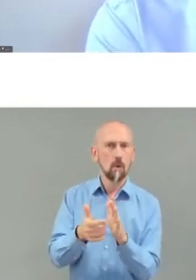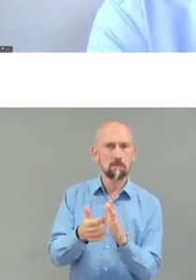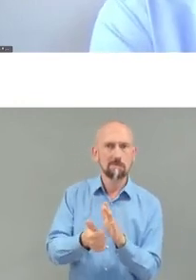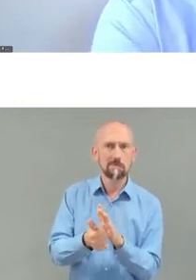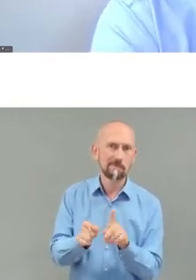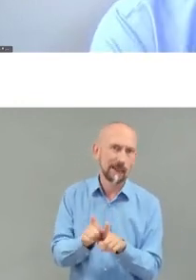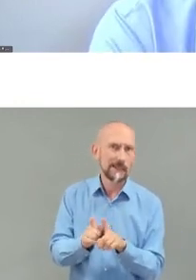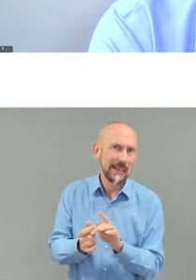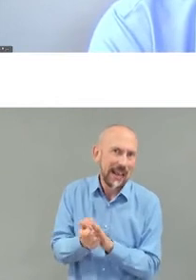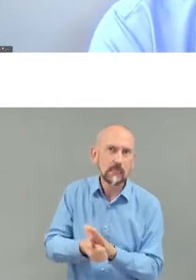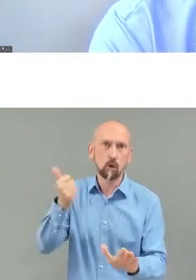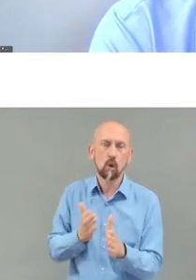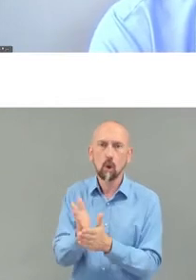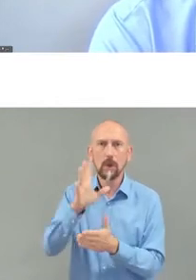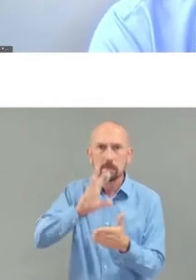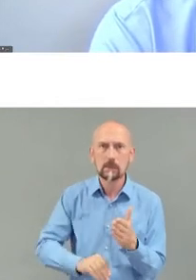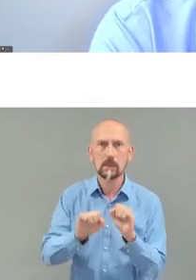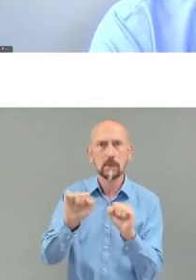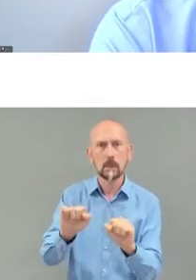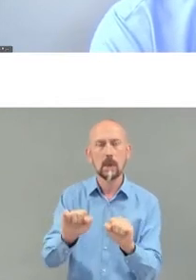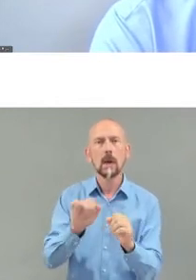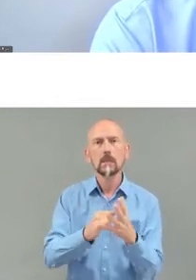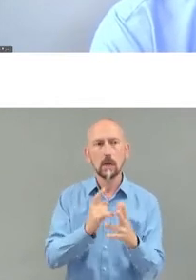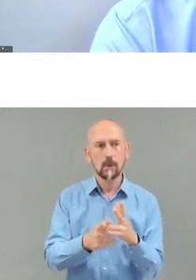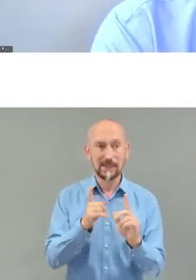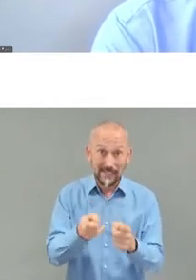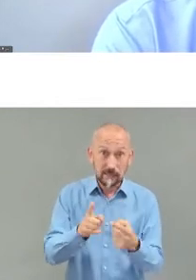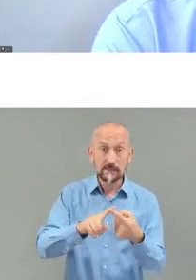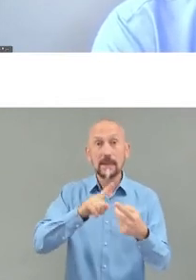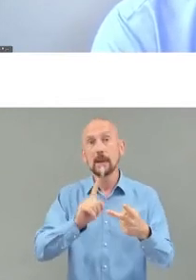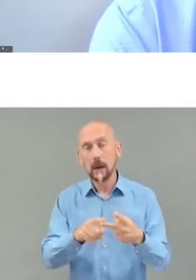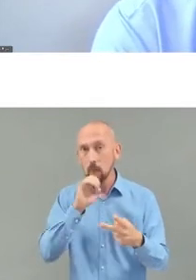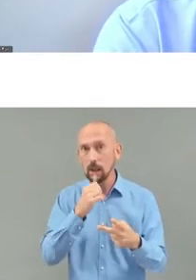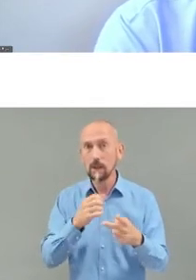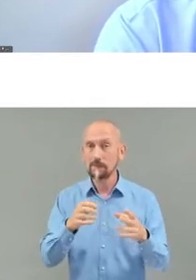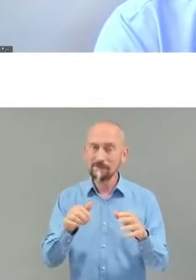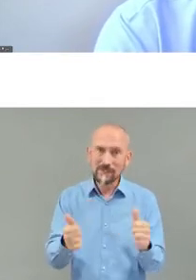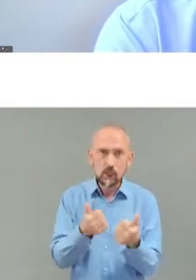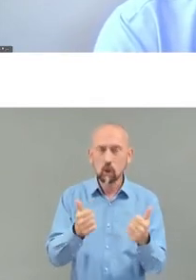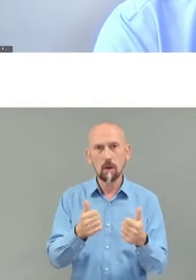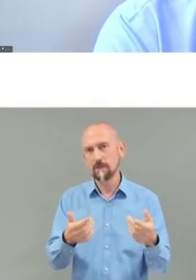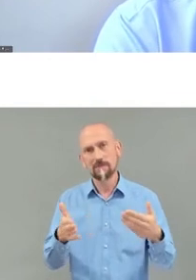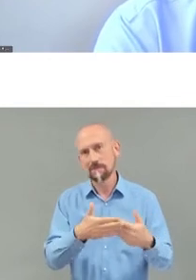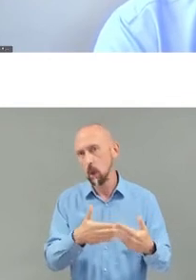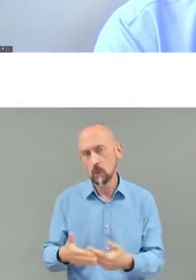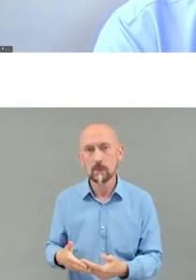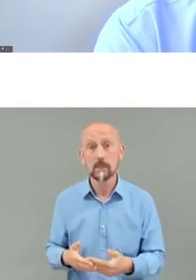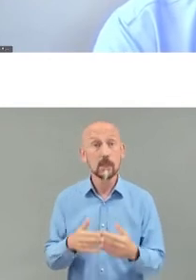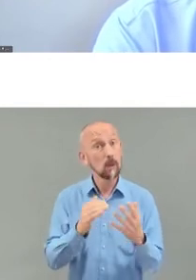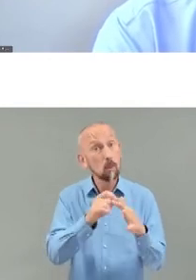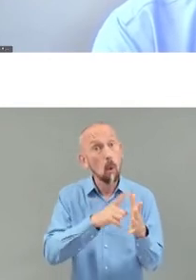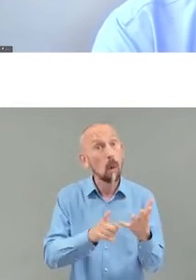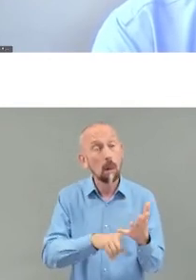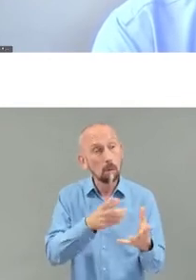then I'll come back to do the kind of final housekeeping. So over to you, Paul. What have you made of the session today, and what sort of thoughts would you want to leave us with?